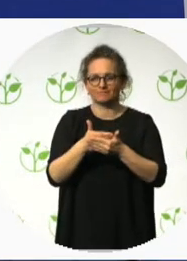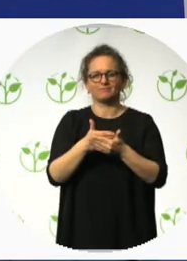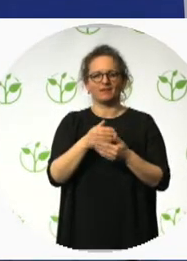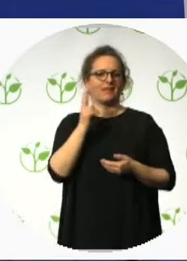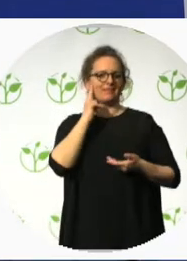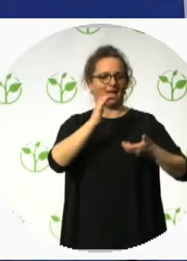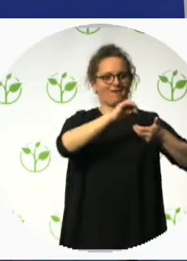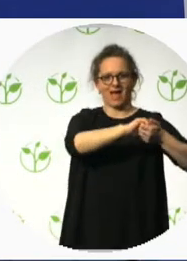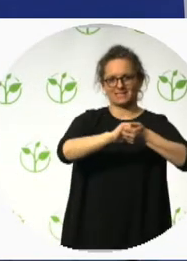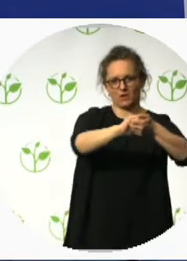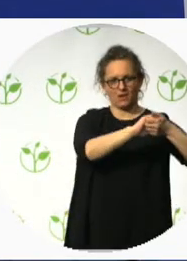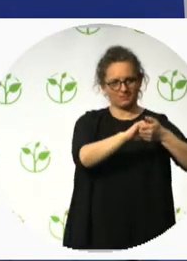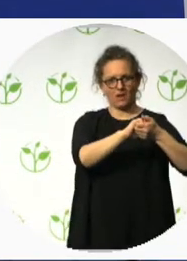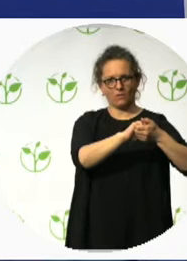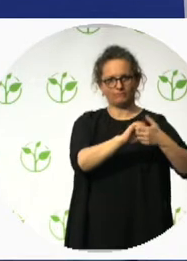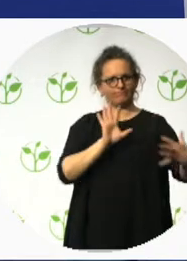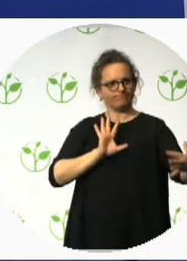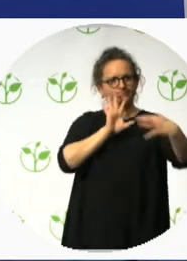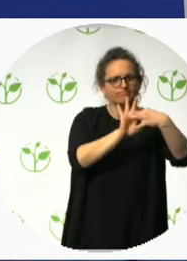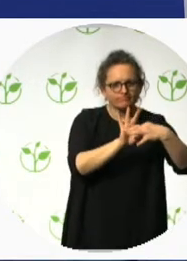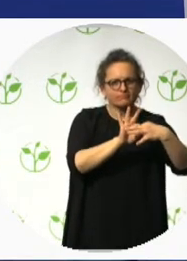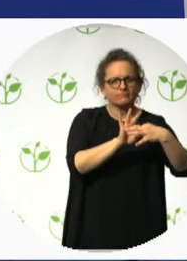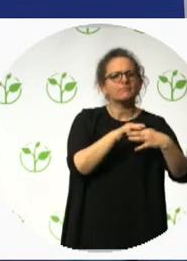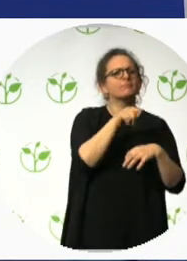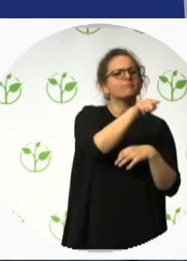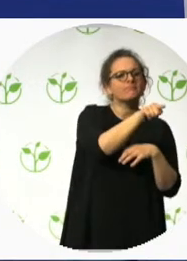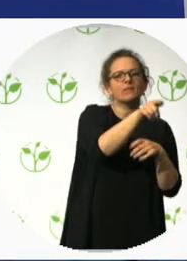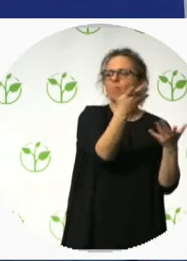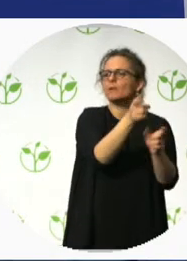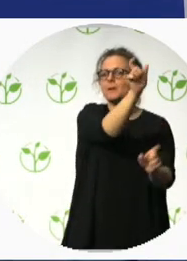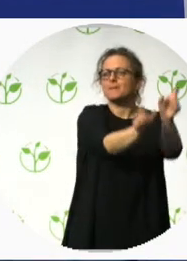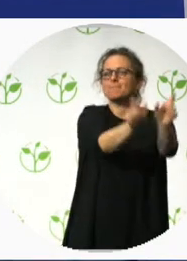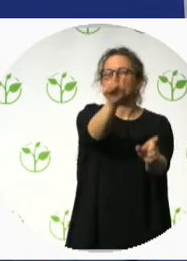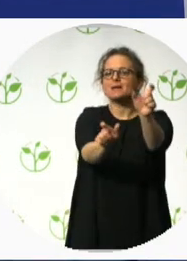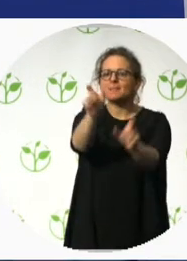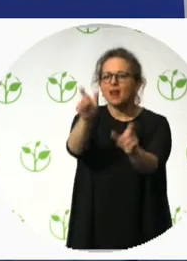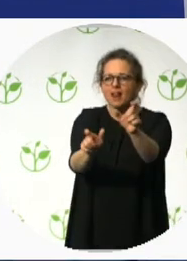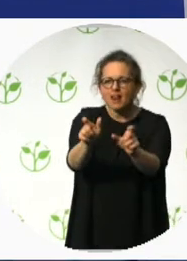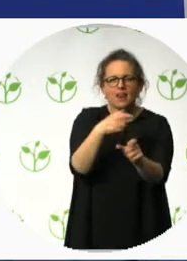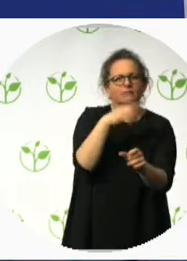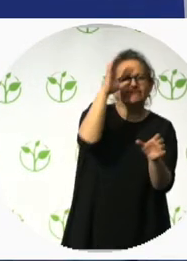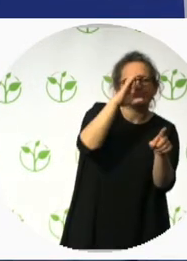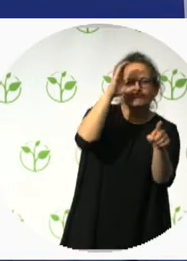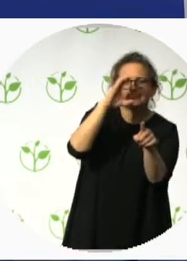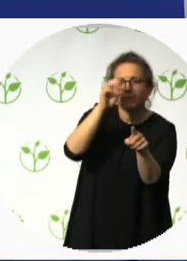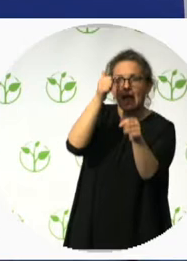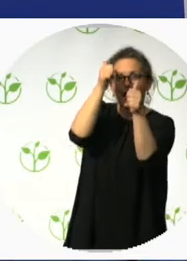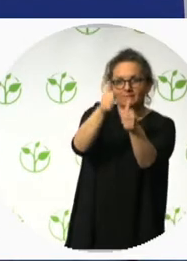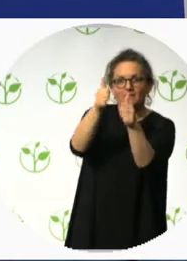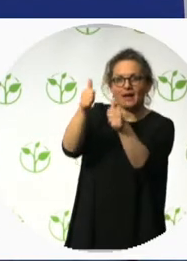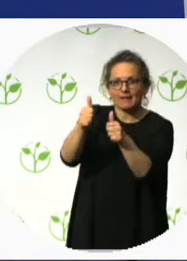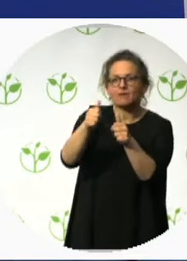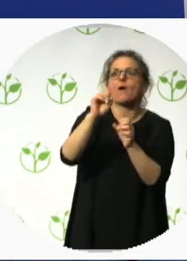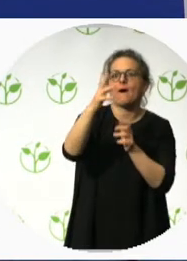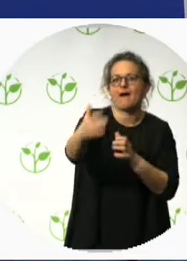deaf person to join our program. And then we develop a formal certificate training program to upgrade the academic